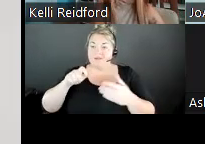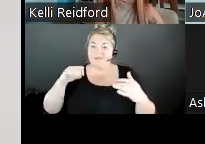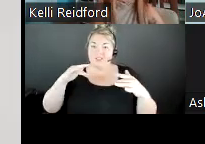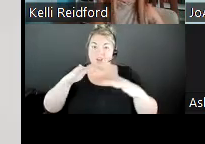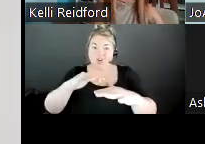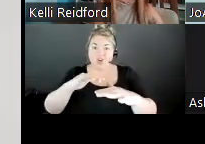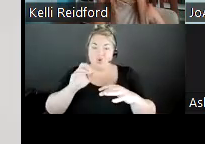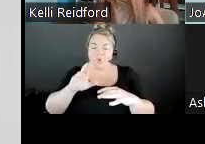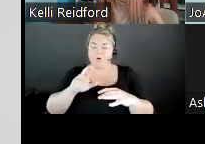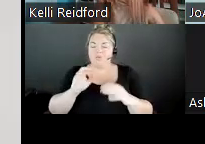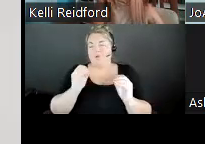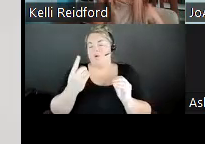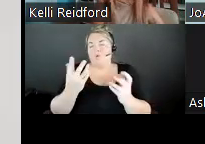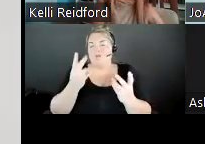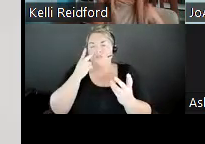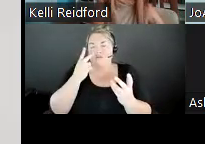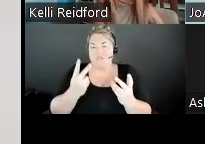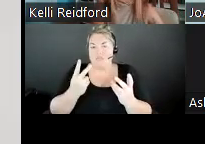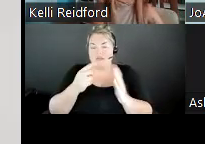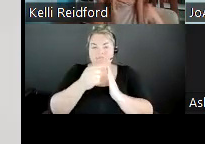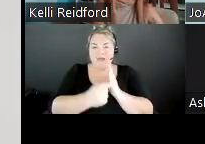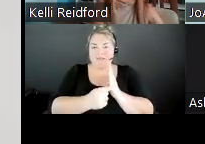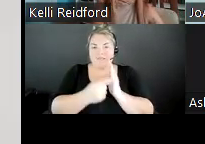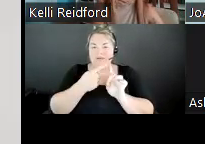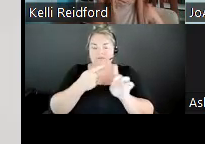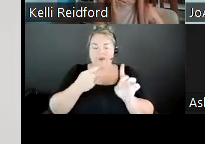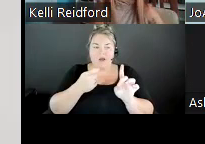or, nobody wants to see a magazine from,